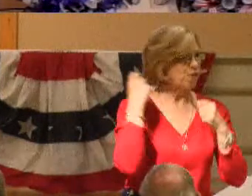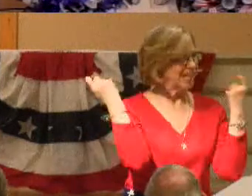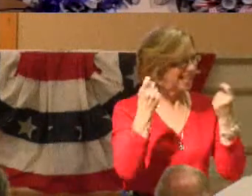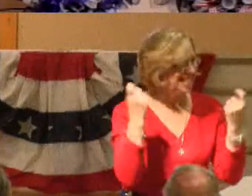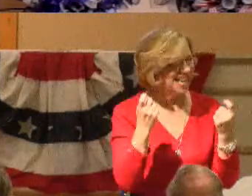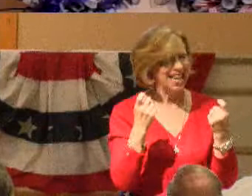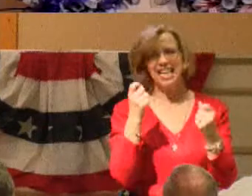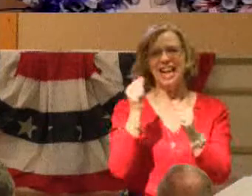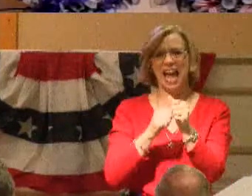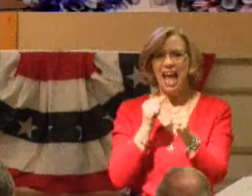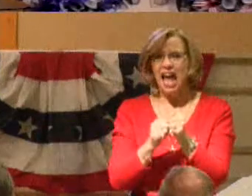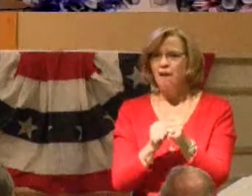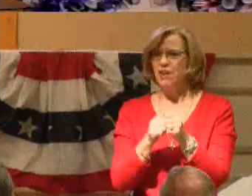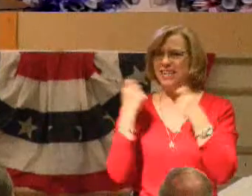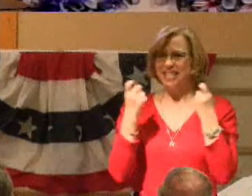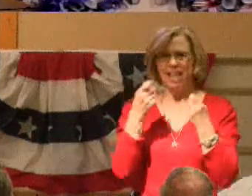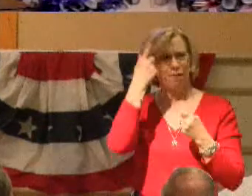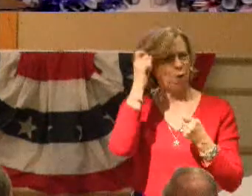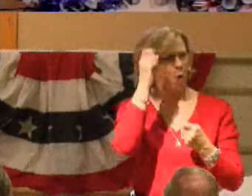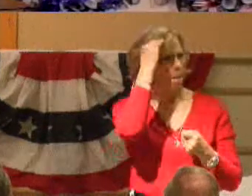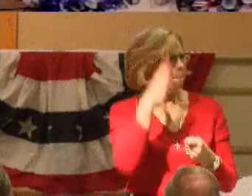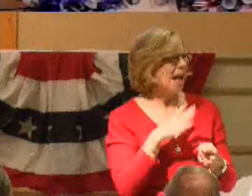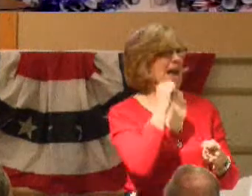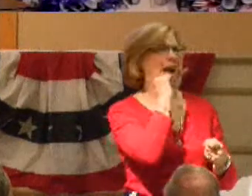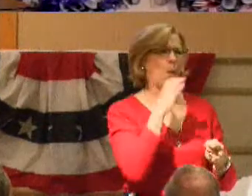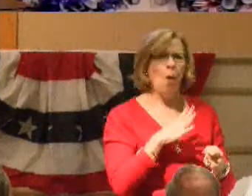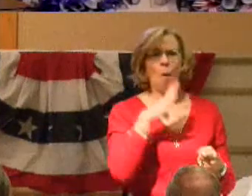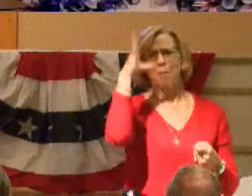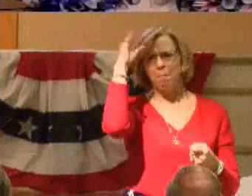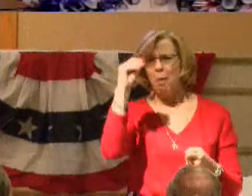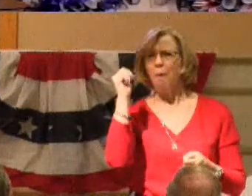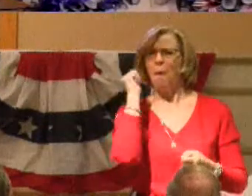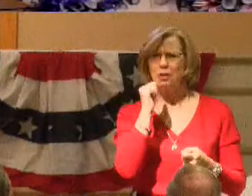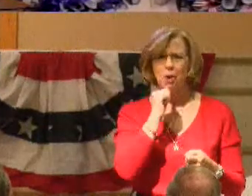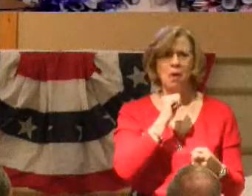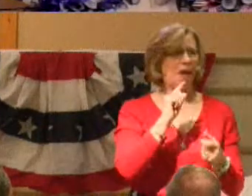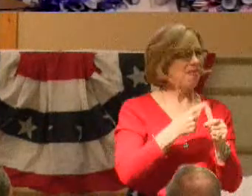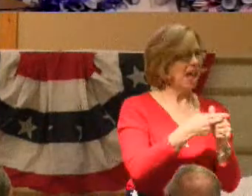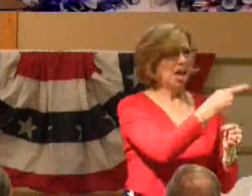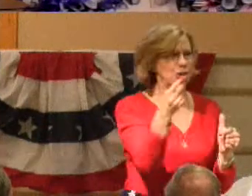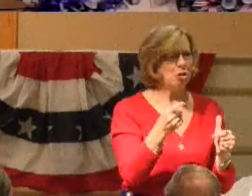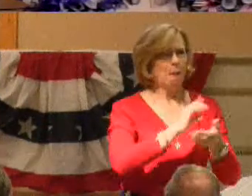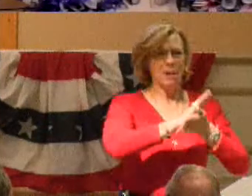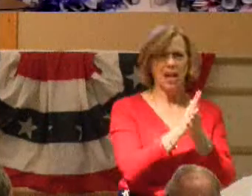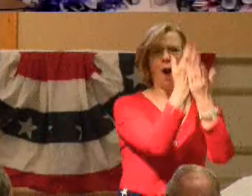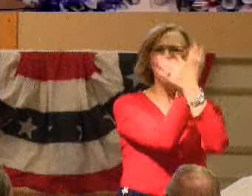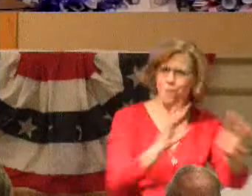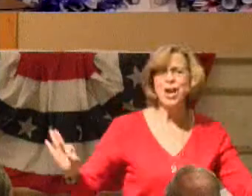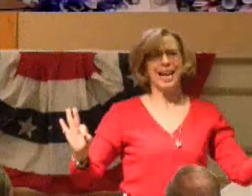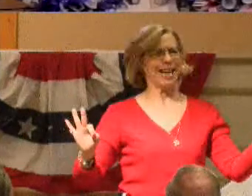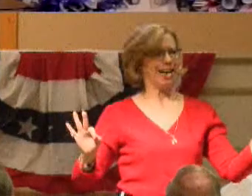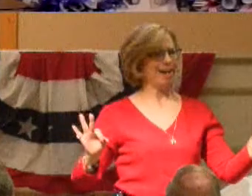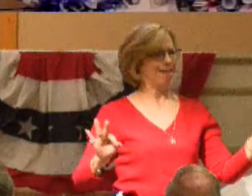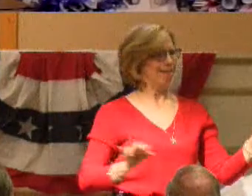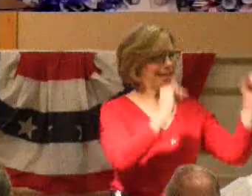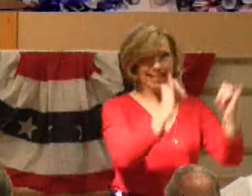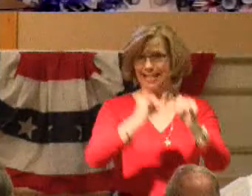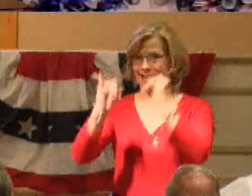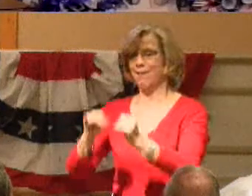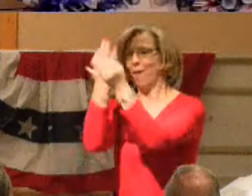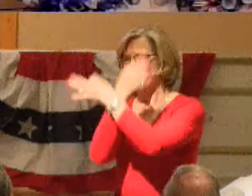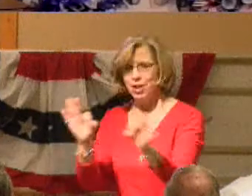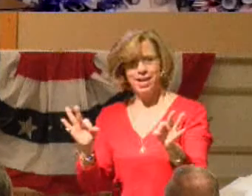boy, and every girl, so that all of us could be free. Amen. Every one of us could be free. That's what God